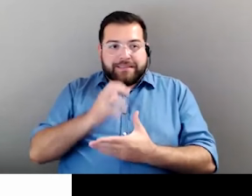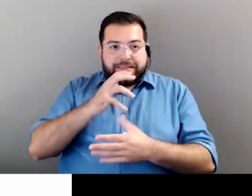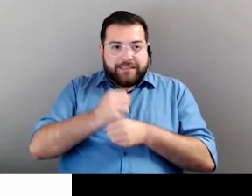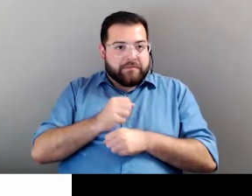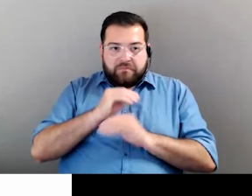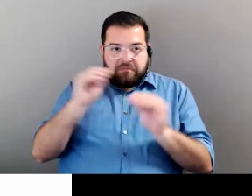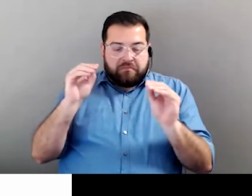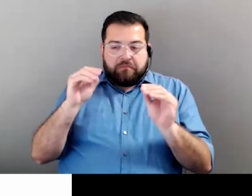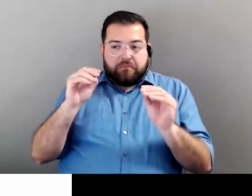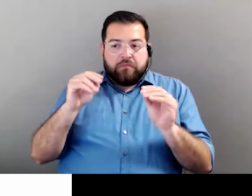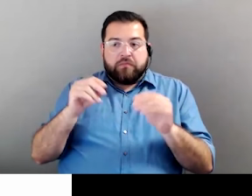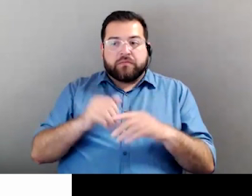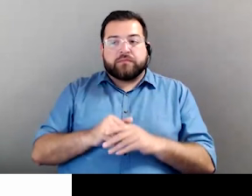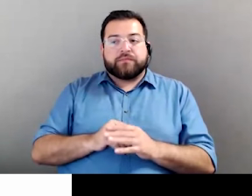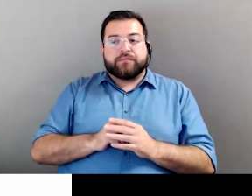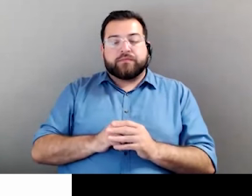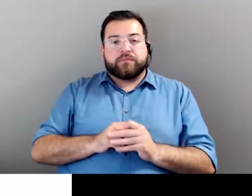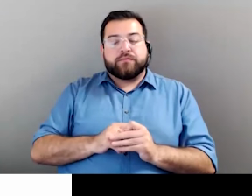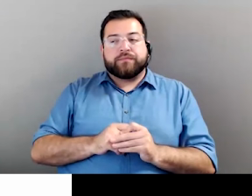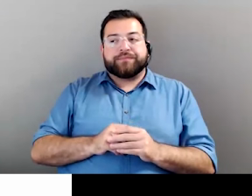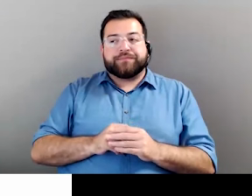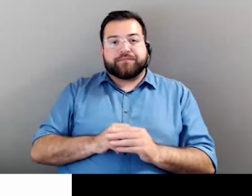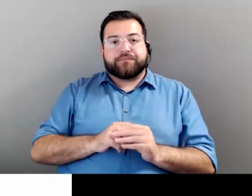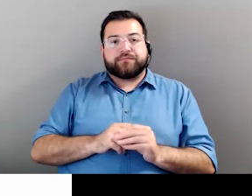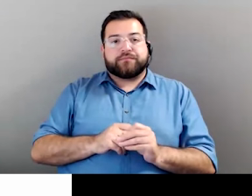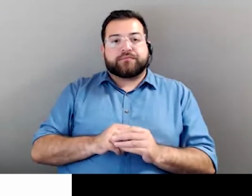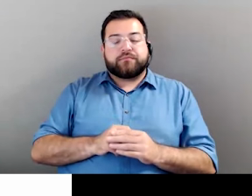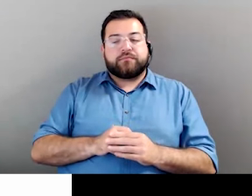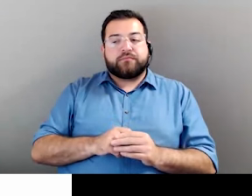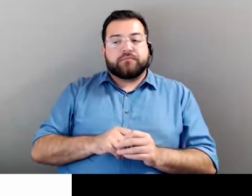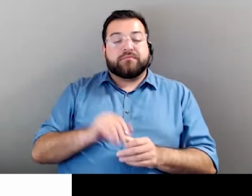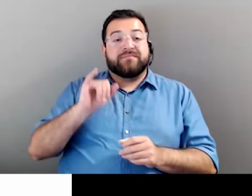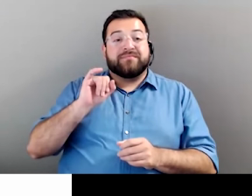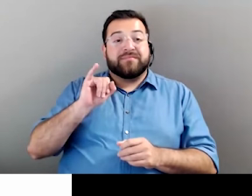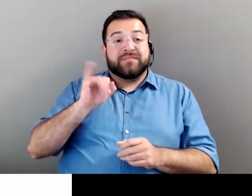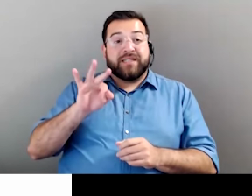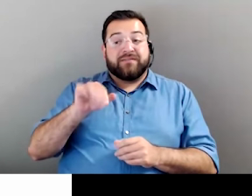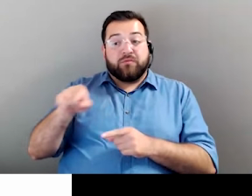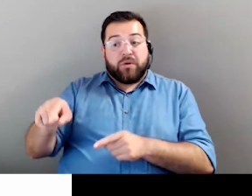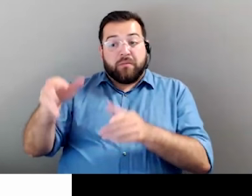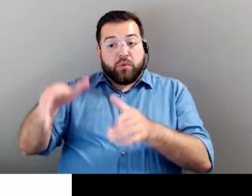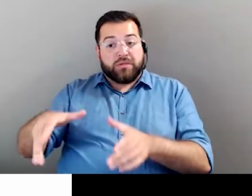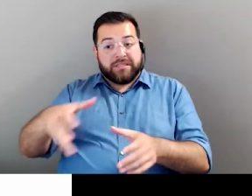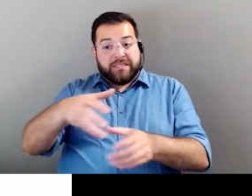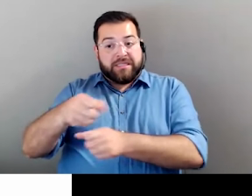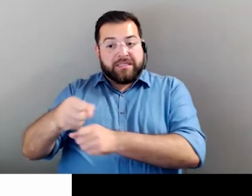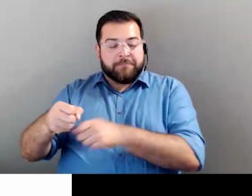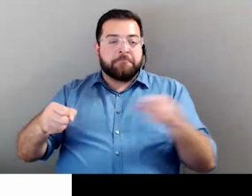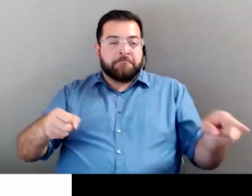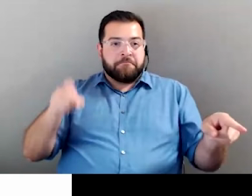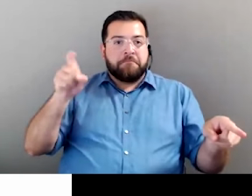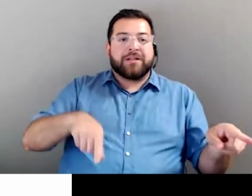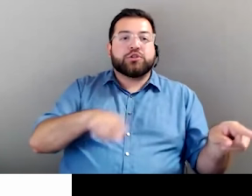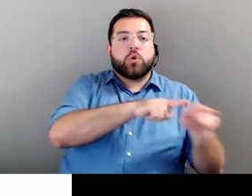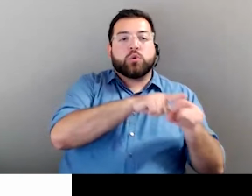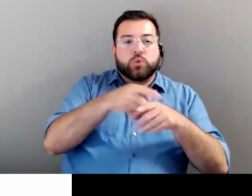to the parties. And if one receives it, the other one has to receive it as well, just